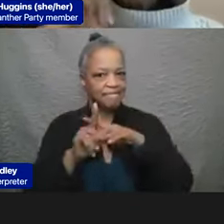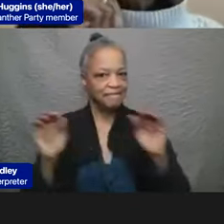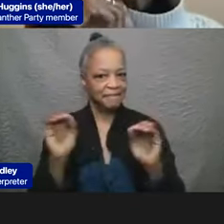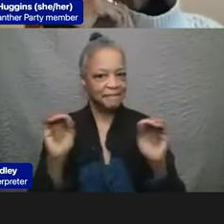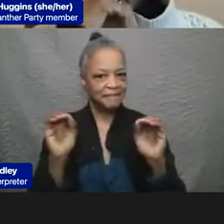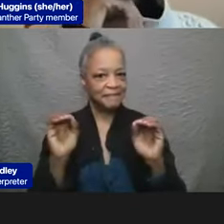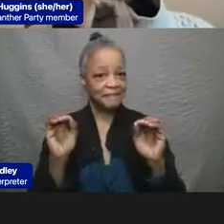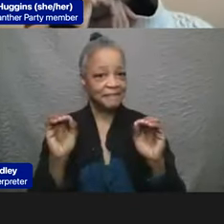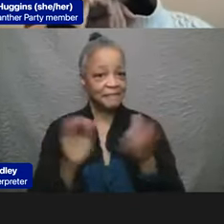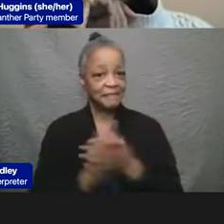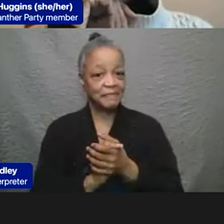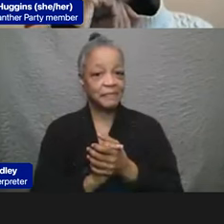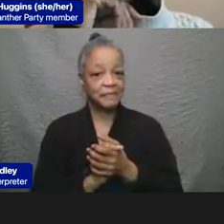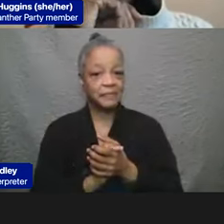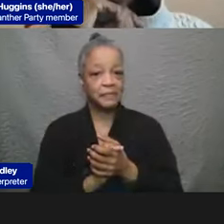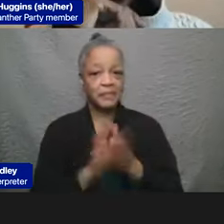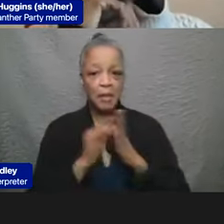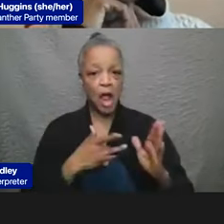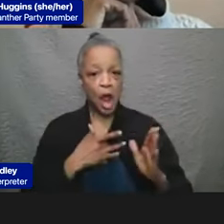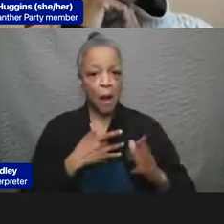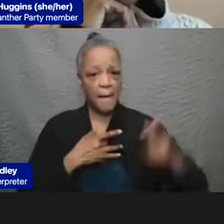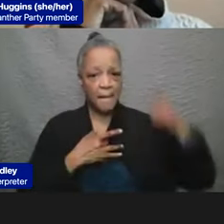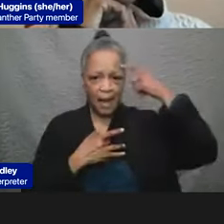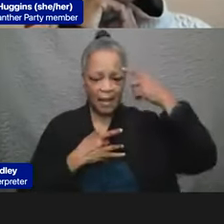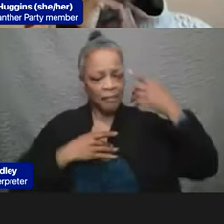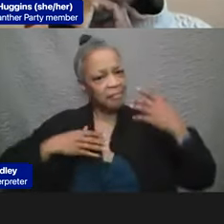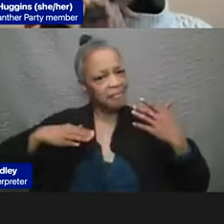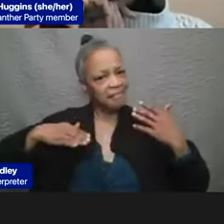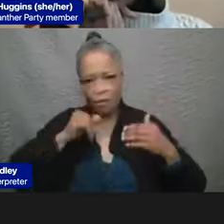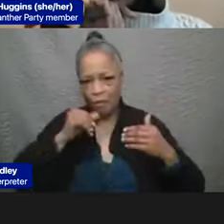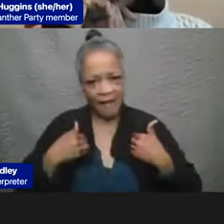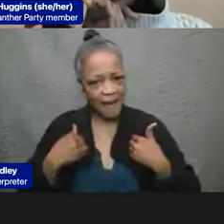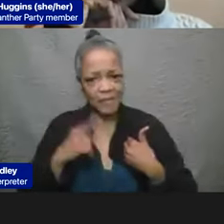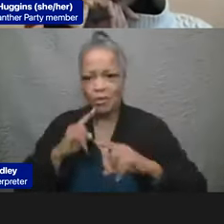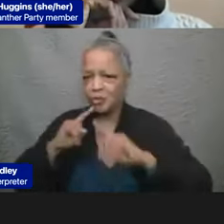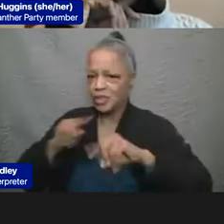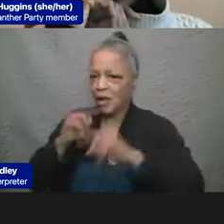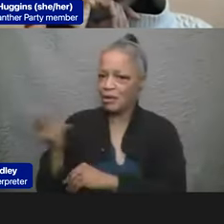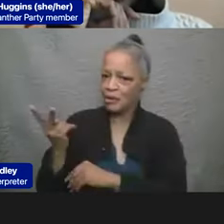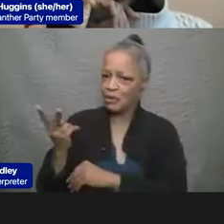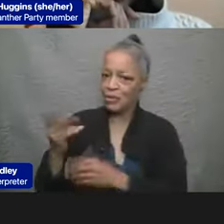or heart. In response to James and Kamau, thank you both